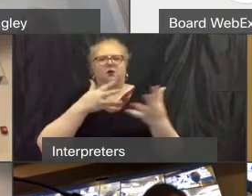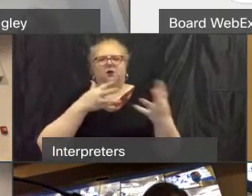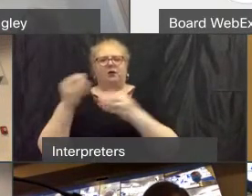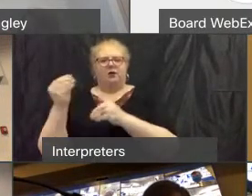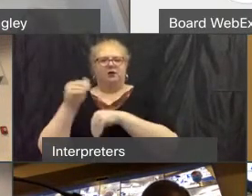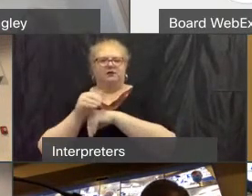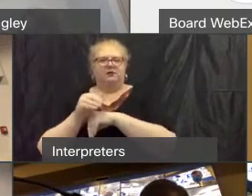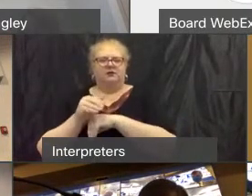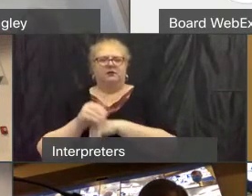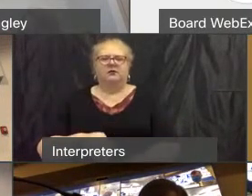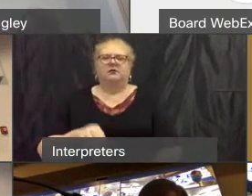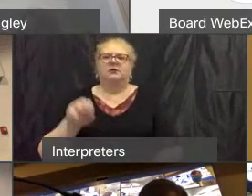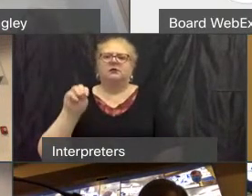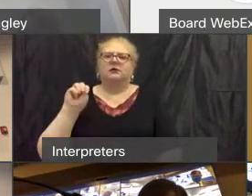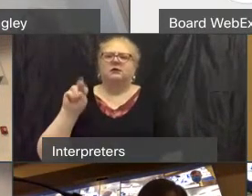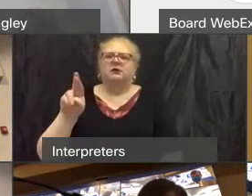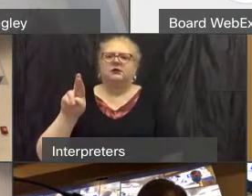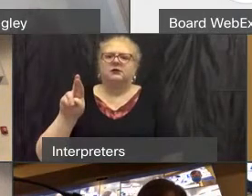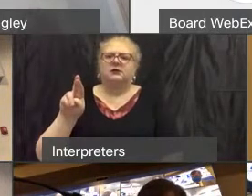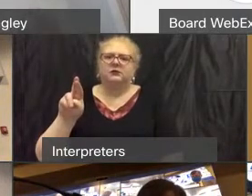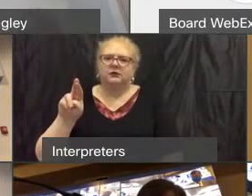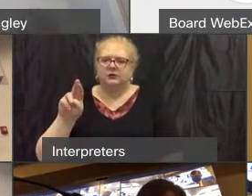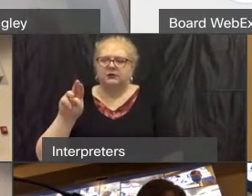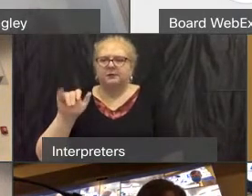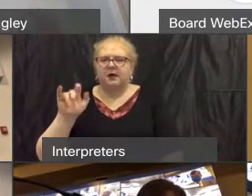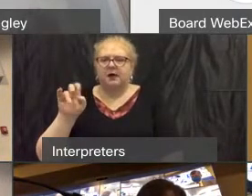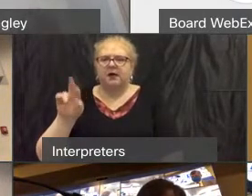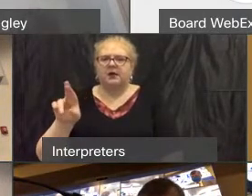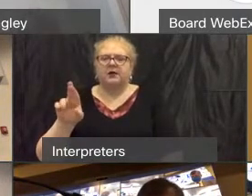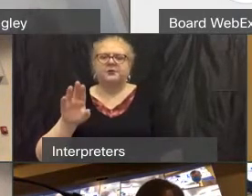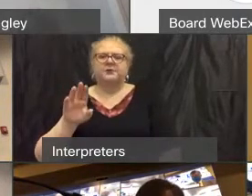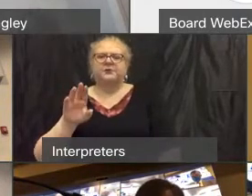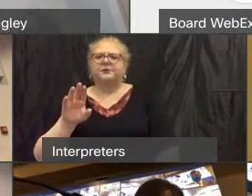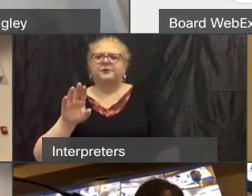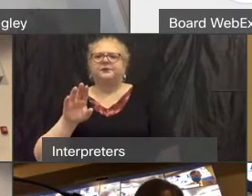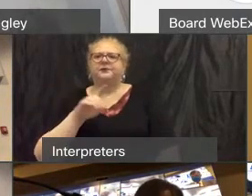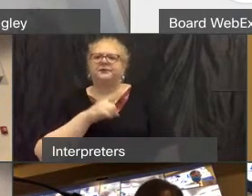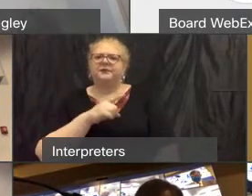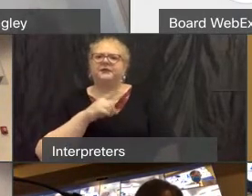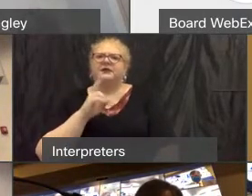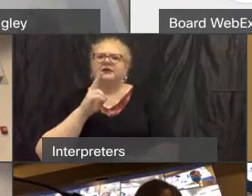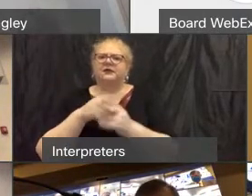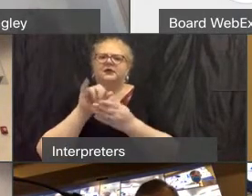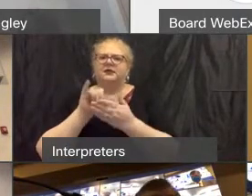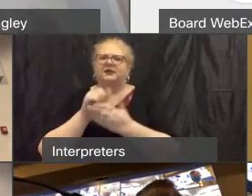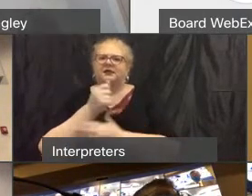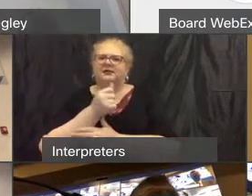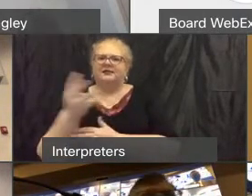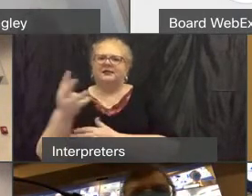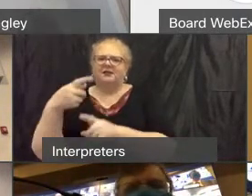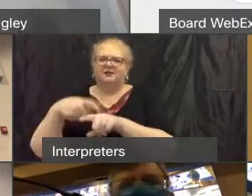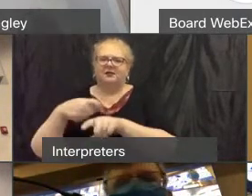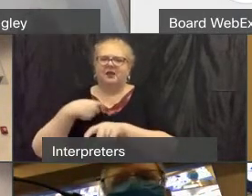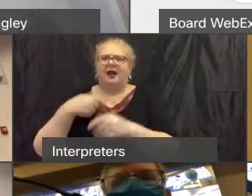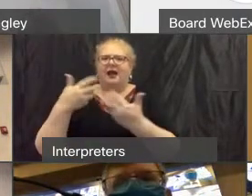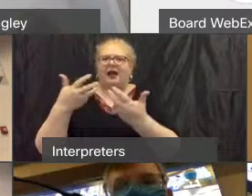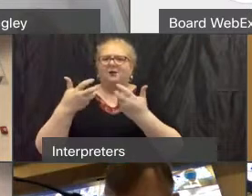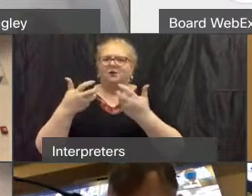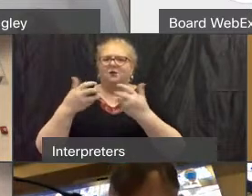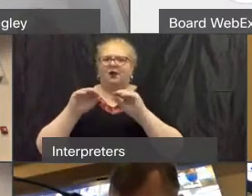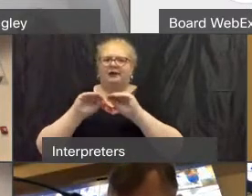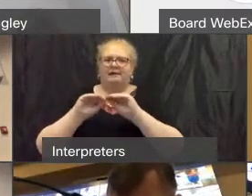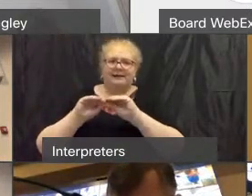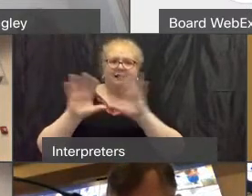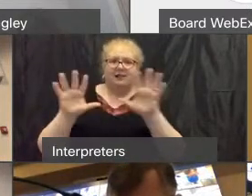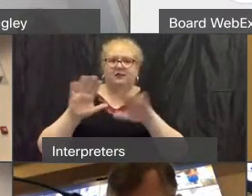Director Wright. Mr. Carpenter, Director Richardson has brought that up several times, and I need a clarification on our role.